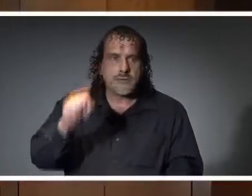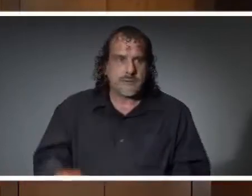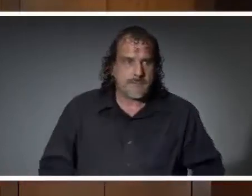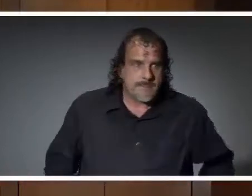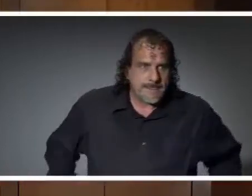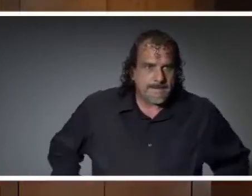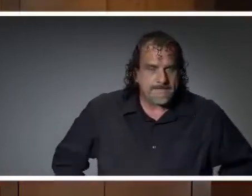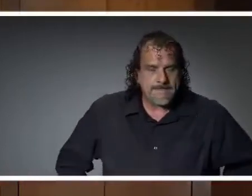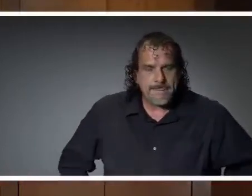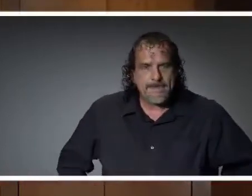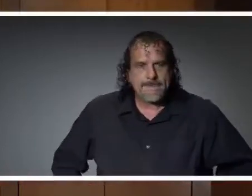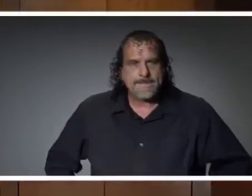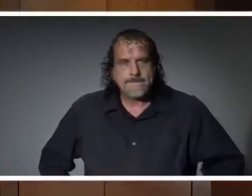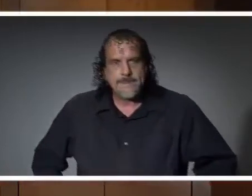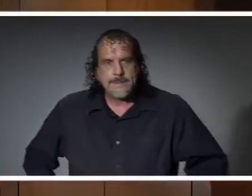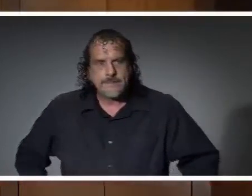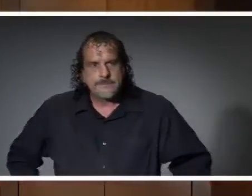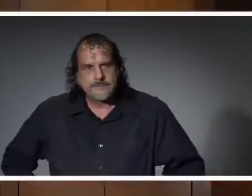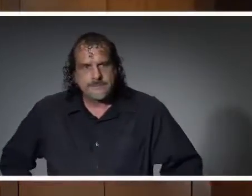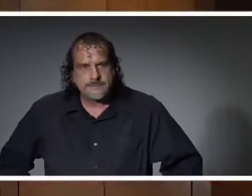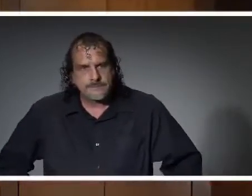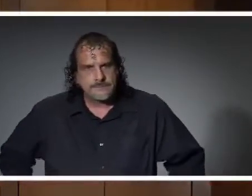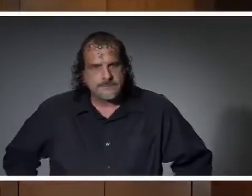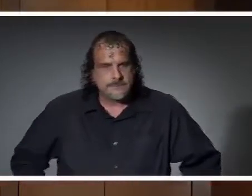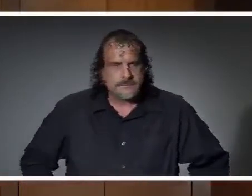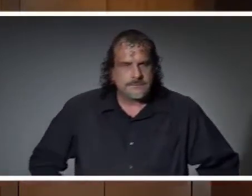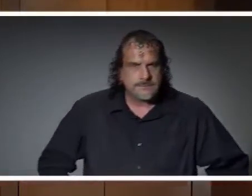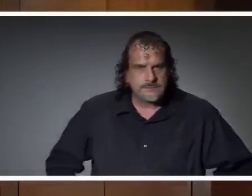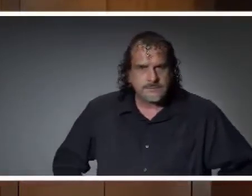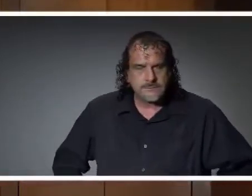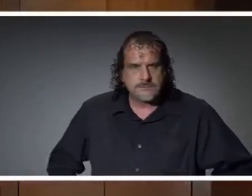Alex with Mississippi Today has